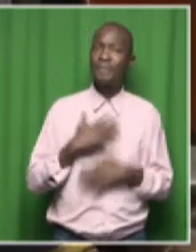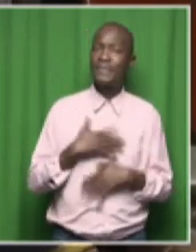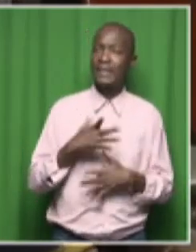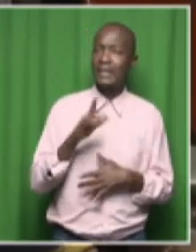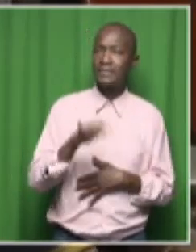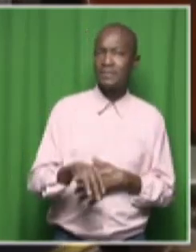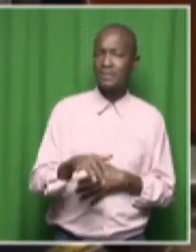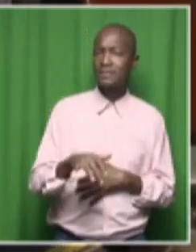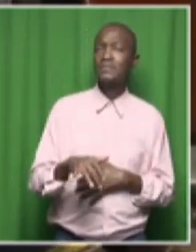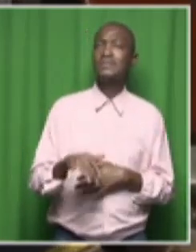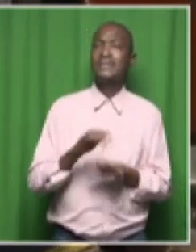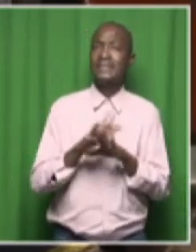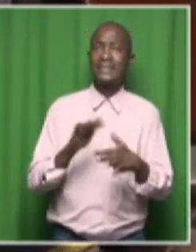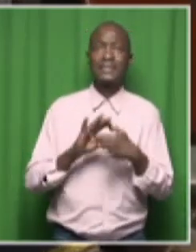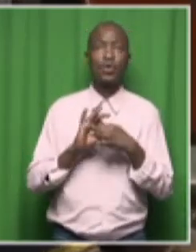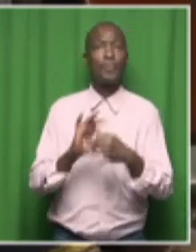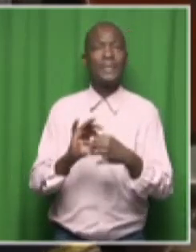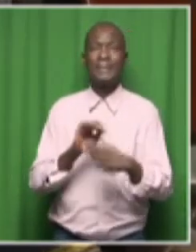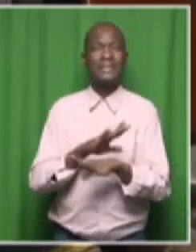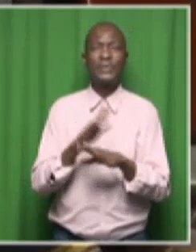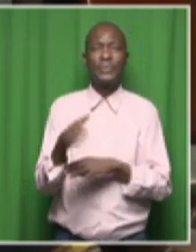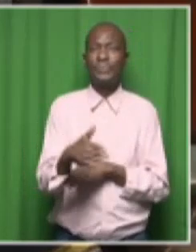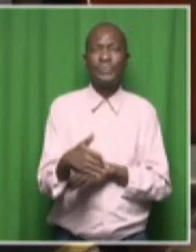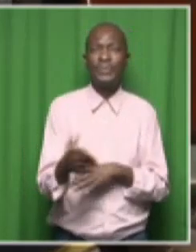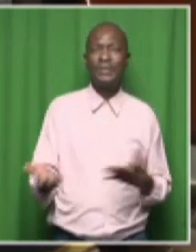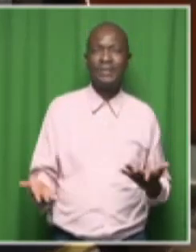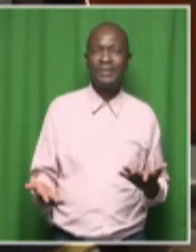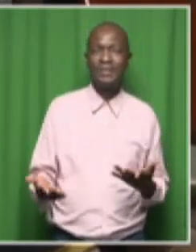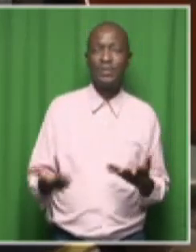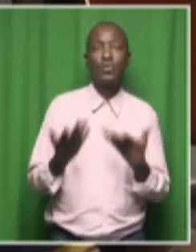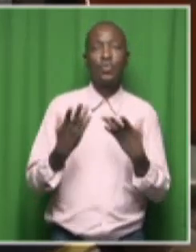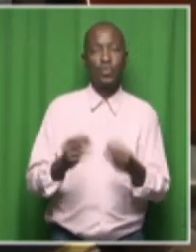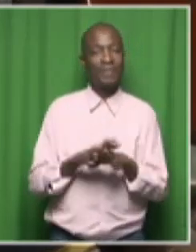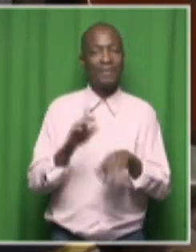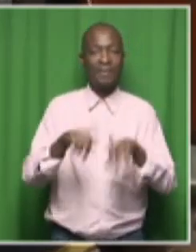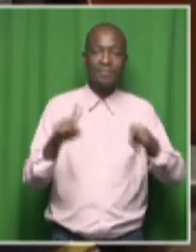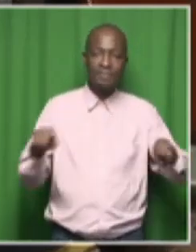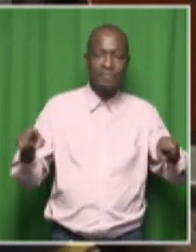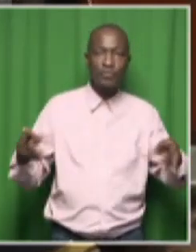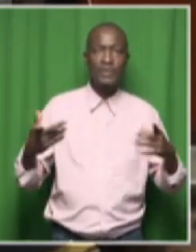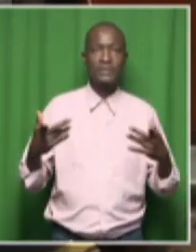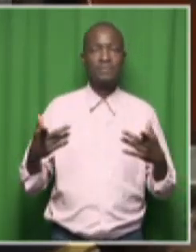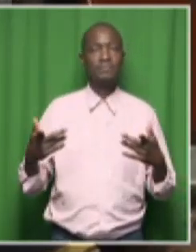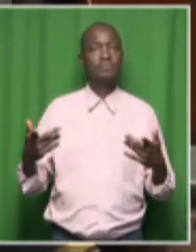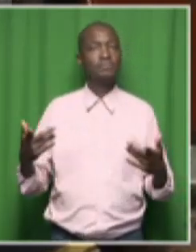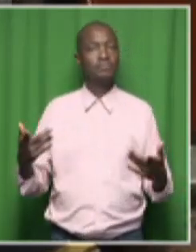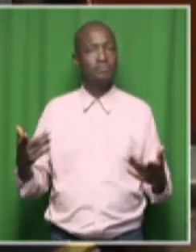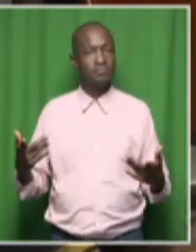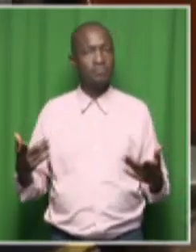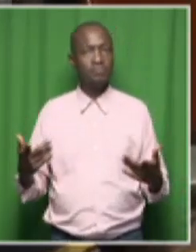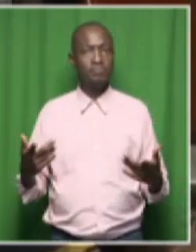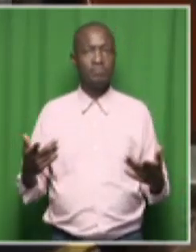see that the commitment is not there. But we've got various